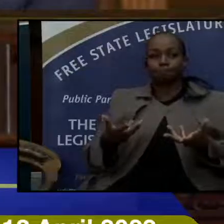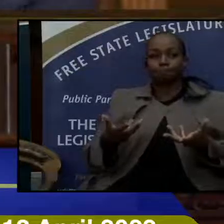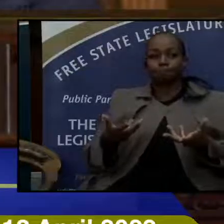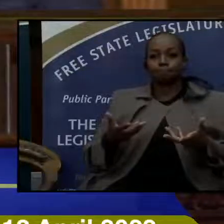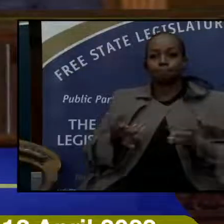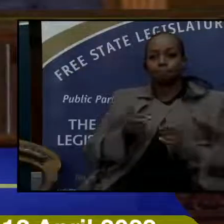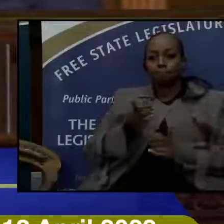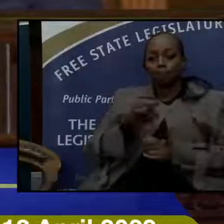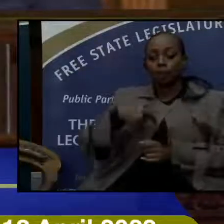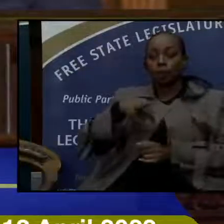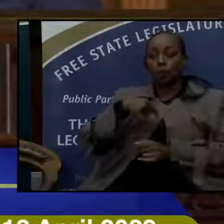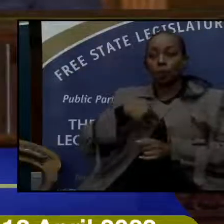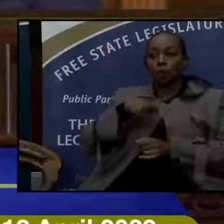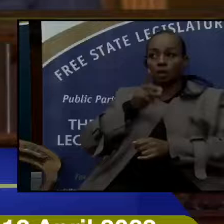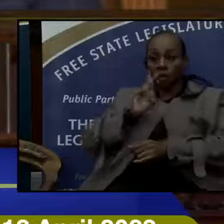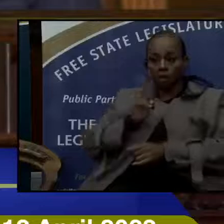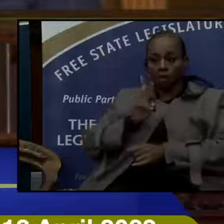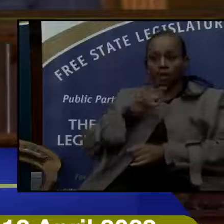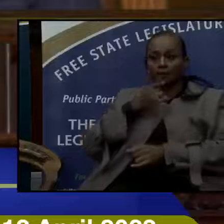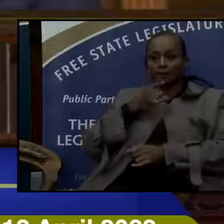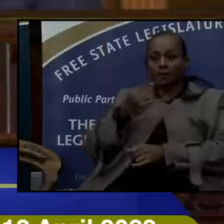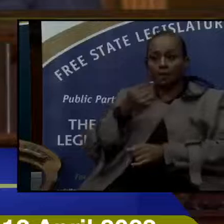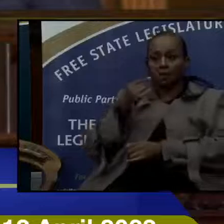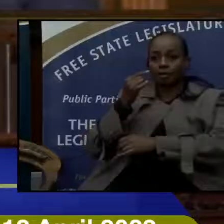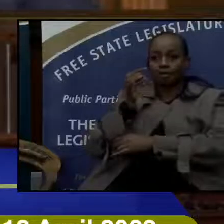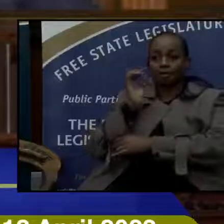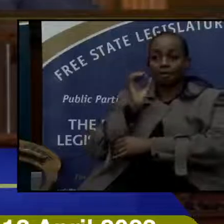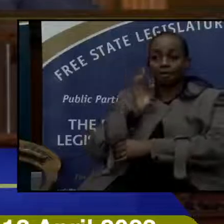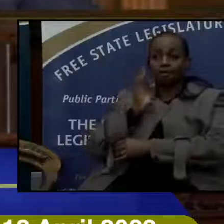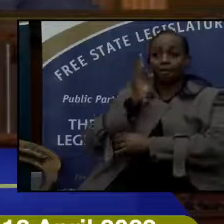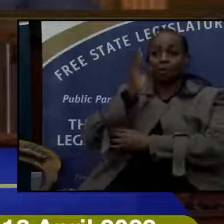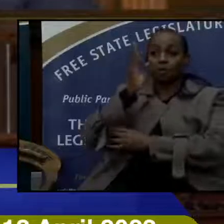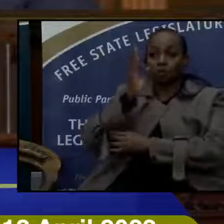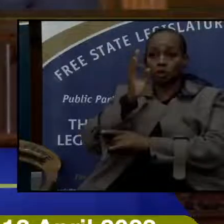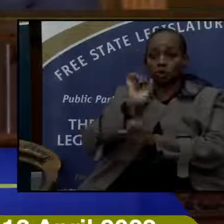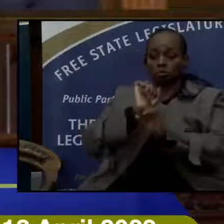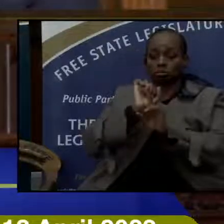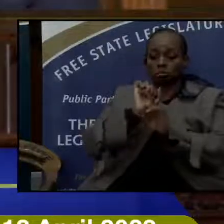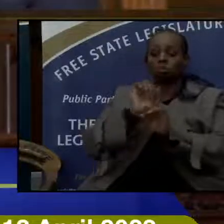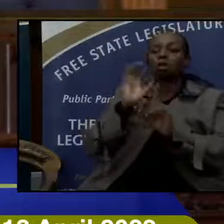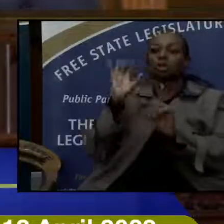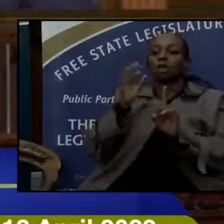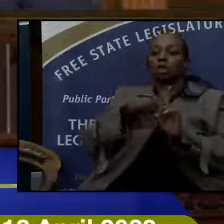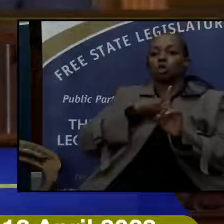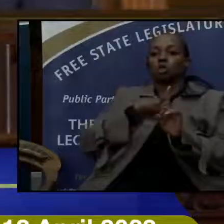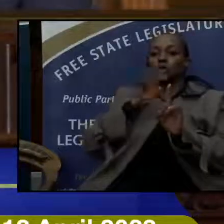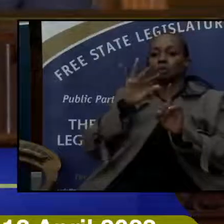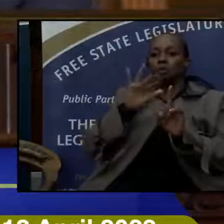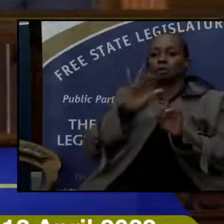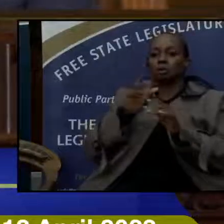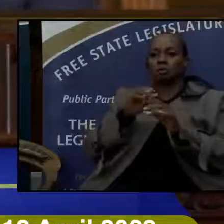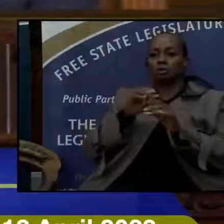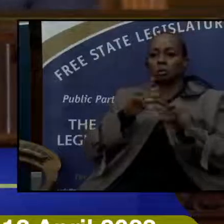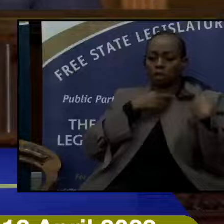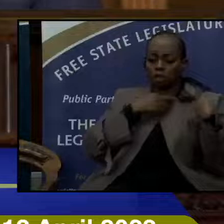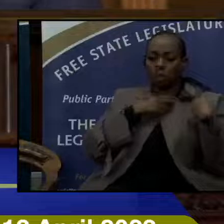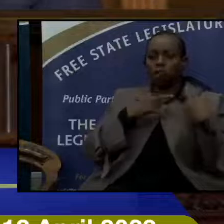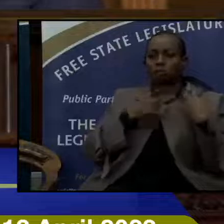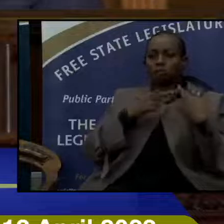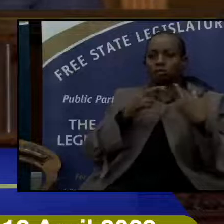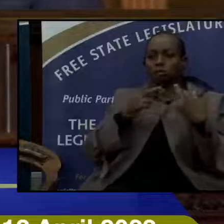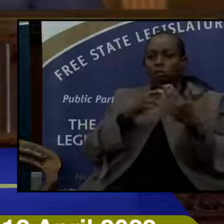We want to say it again that the future belongs to the youth. It is our responsibility to support their development, stimulate